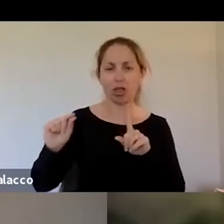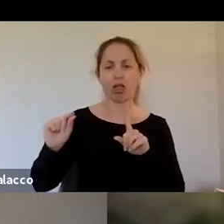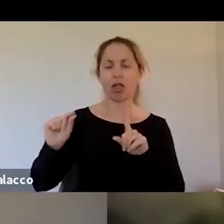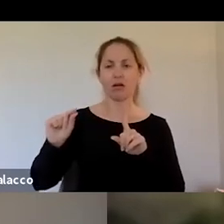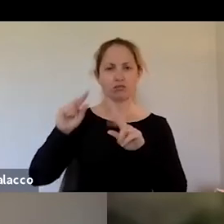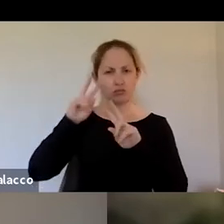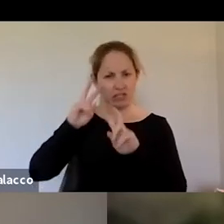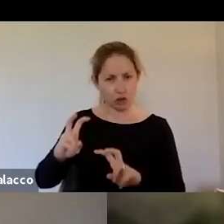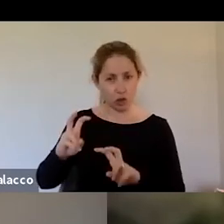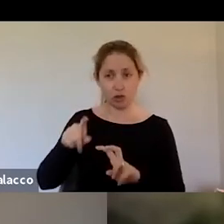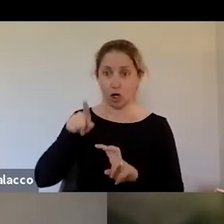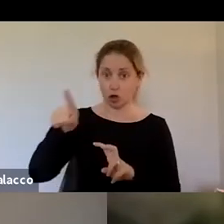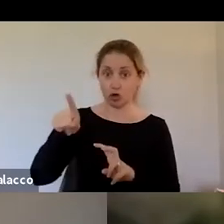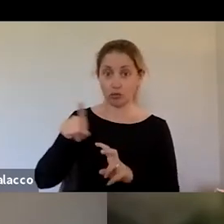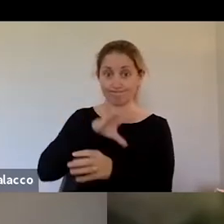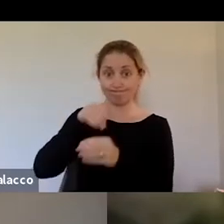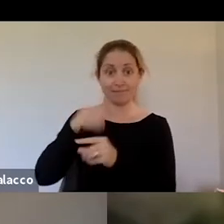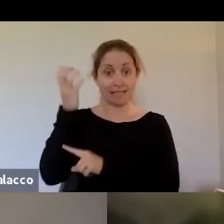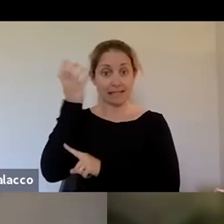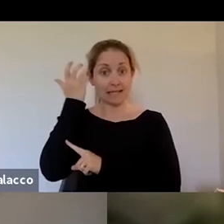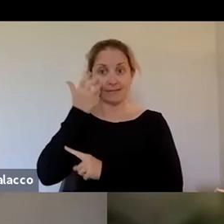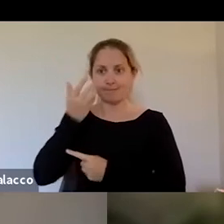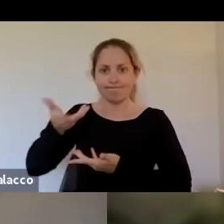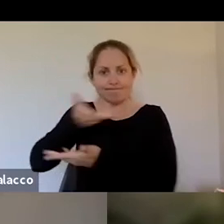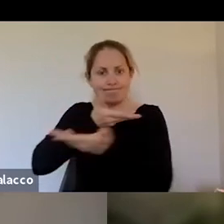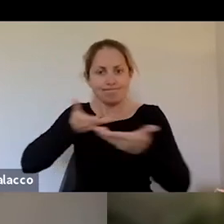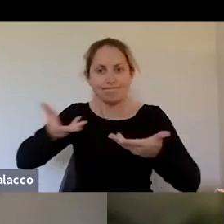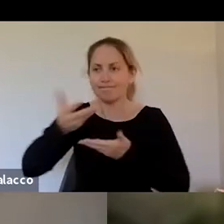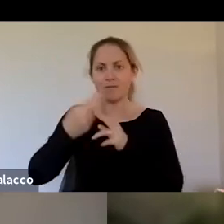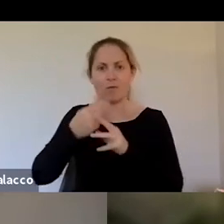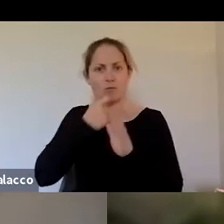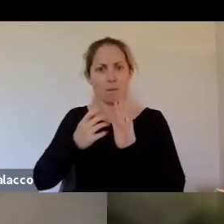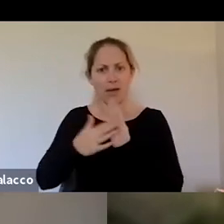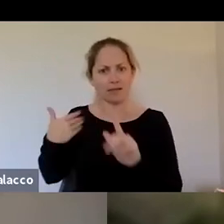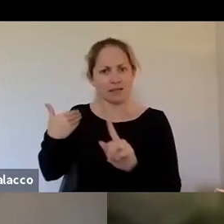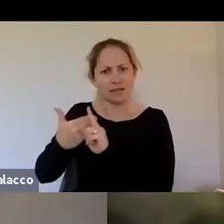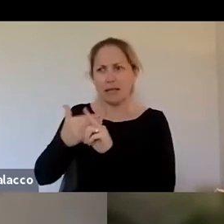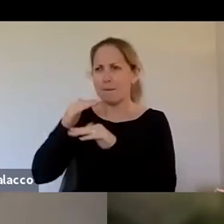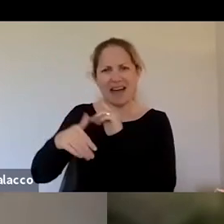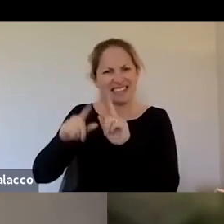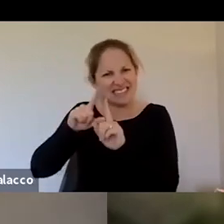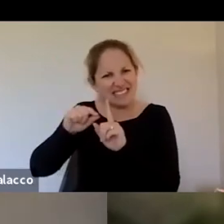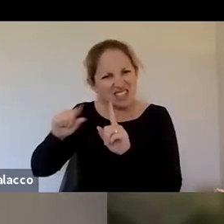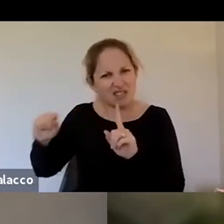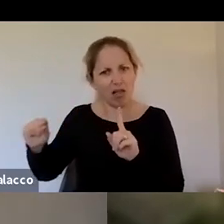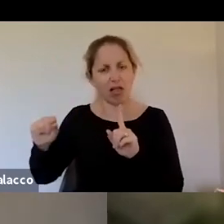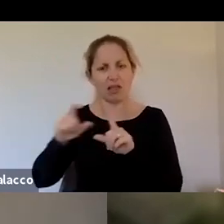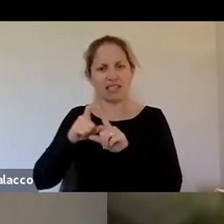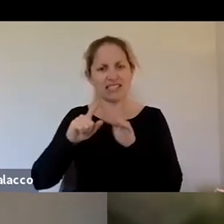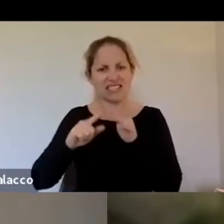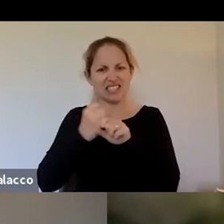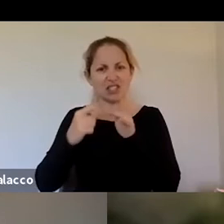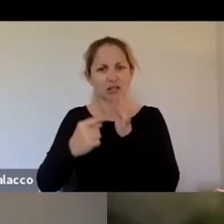been sharing in your executive briefings over the past few months some insights in terms of digital decision making. Can you share a few of